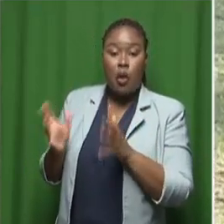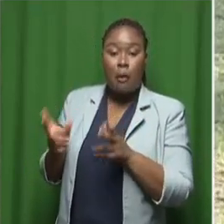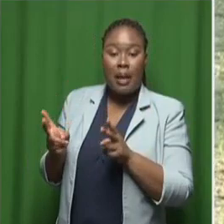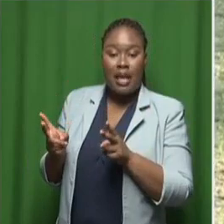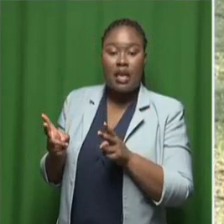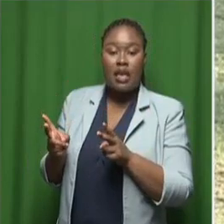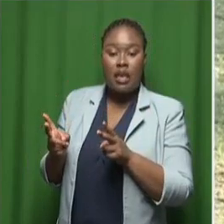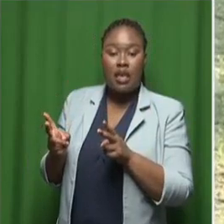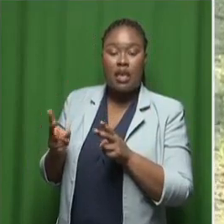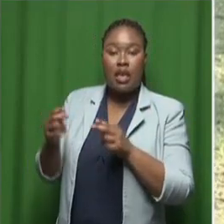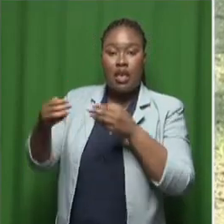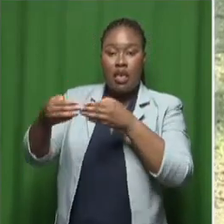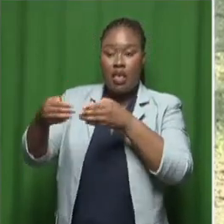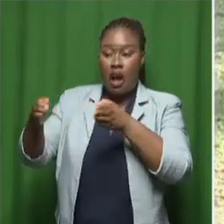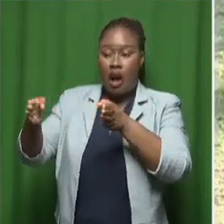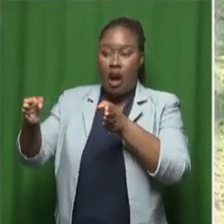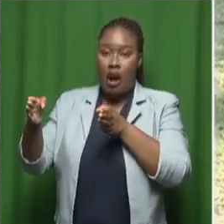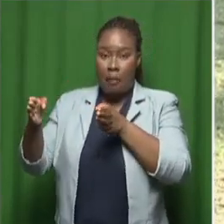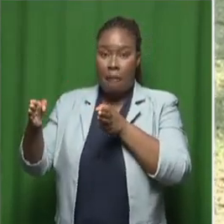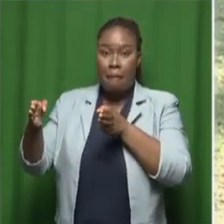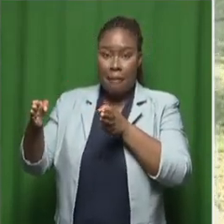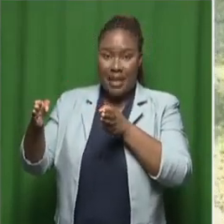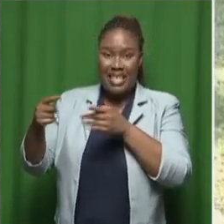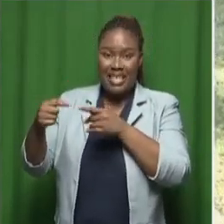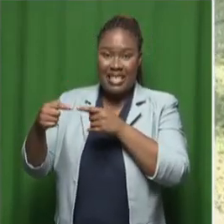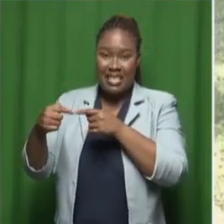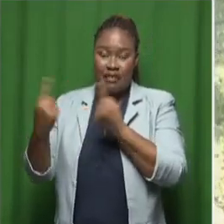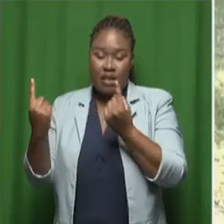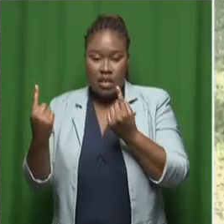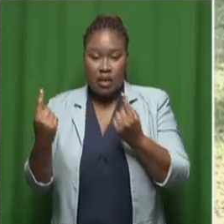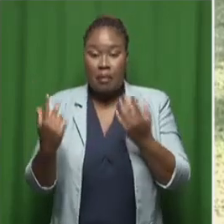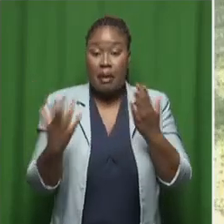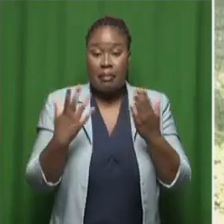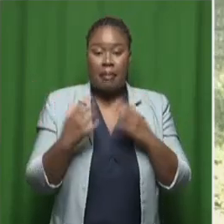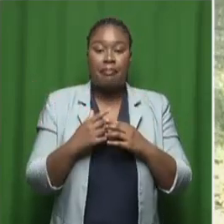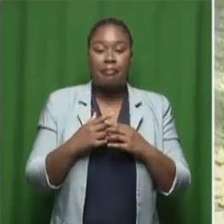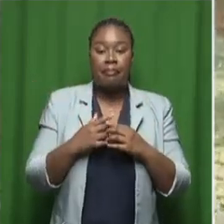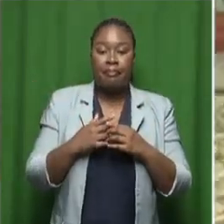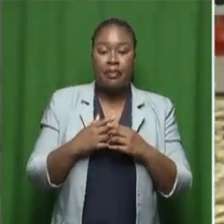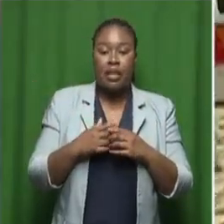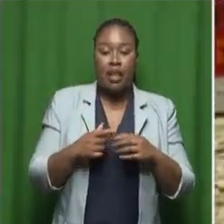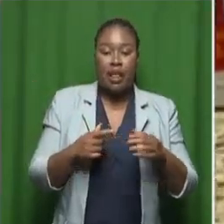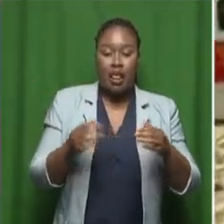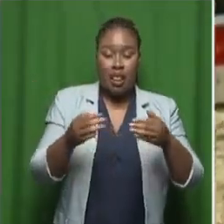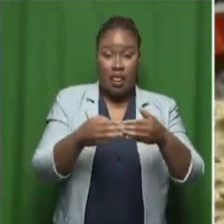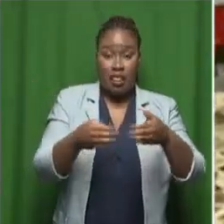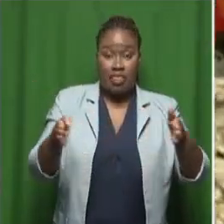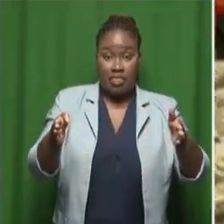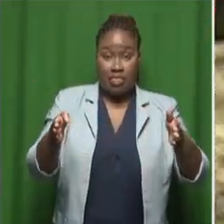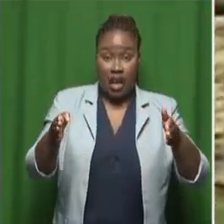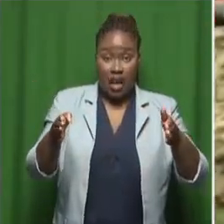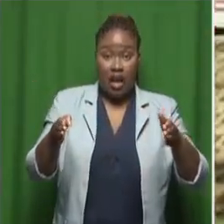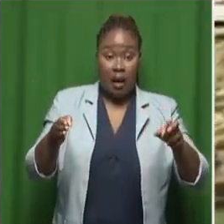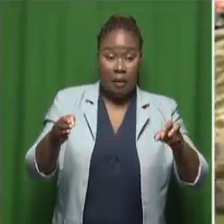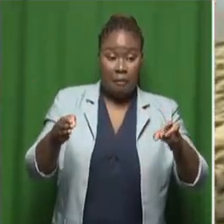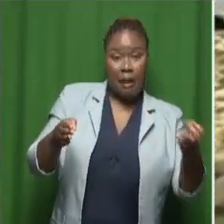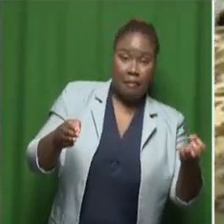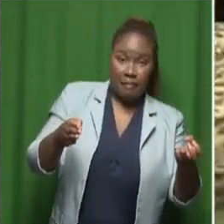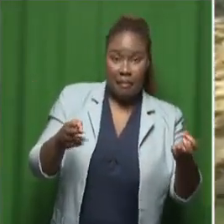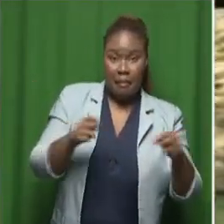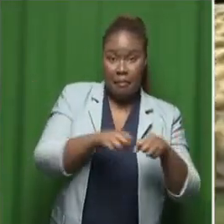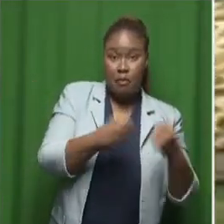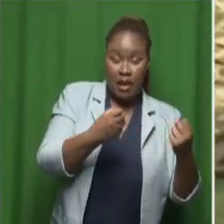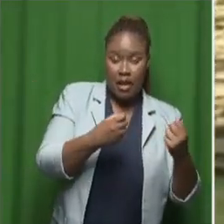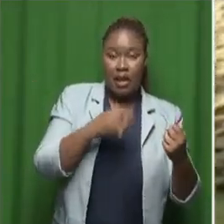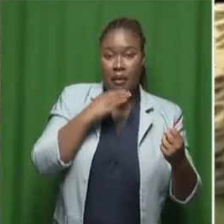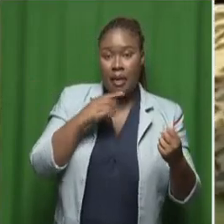is a leading arm. So even if your steering rack brakes on, say, the left-hand side, the left-hand wheel will automatically follow your right-side wheel, so it's